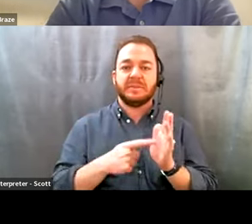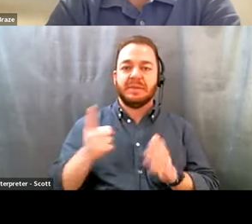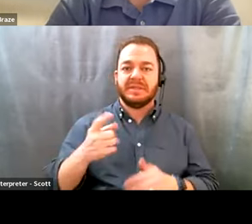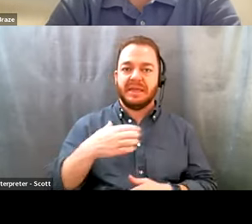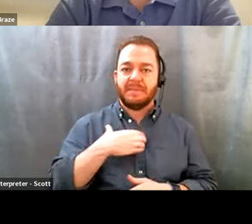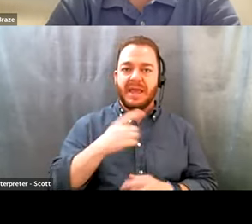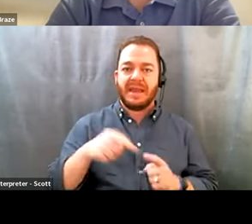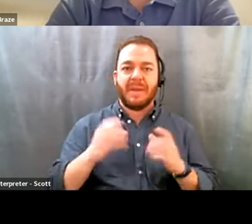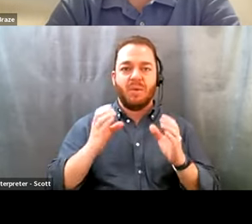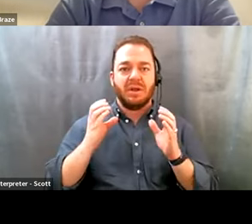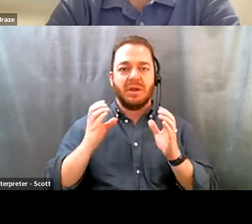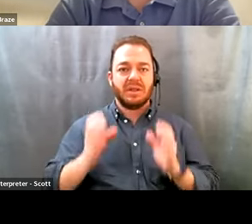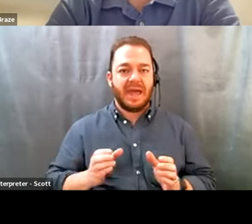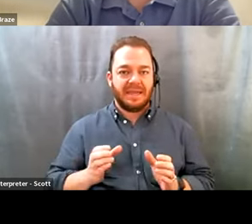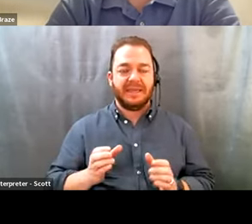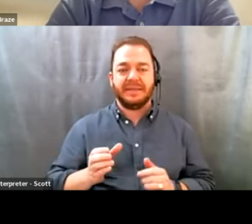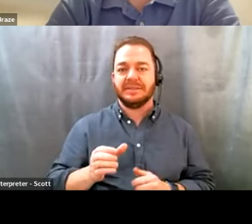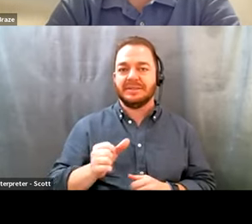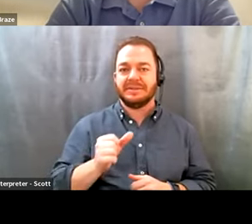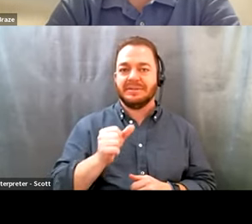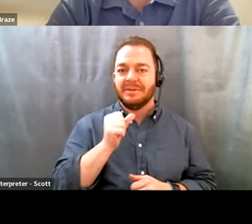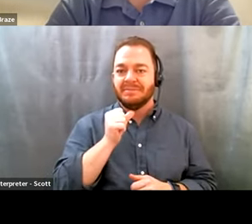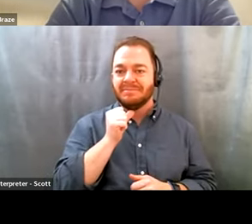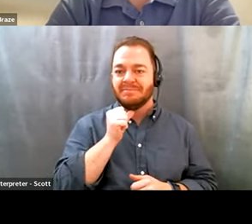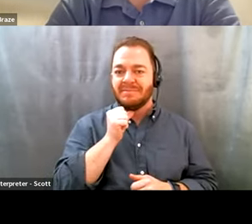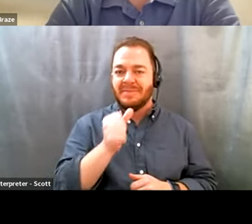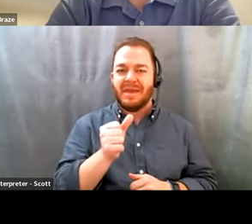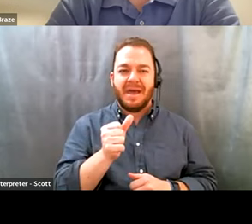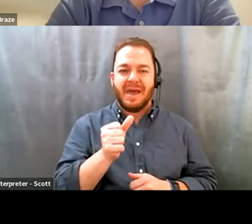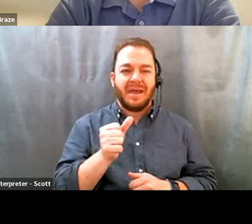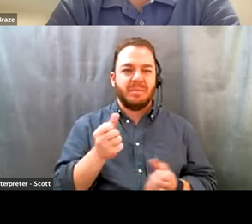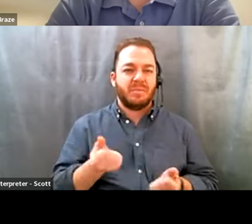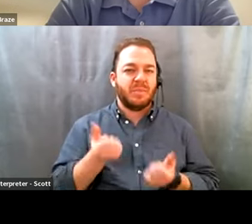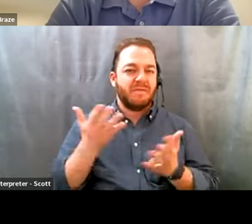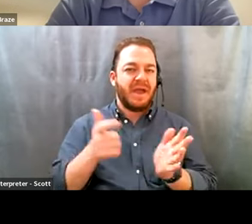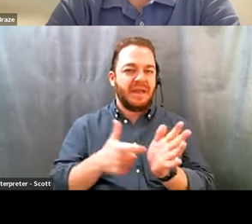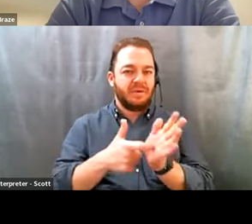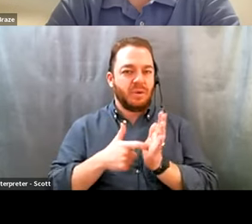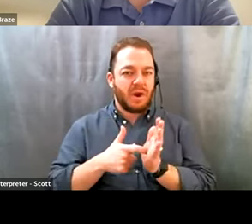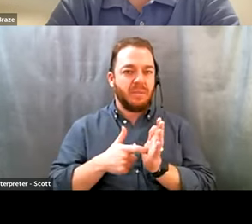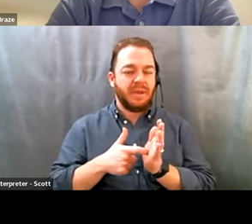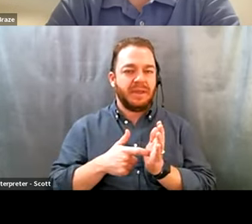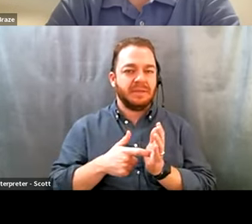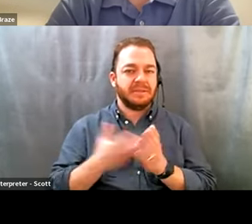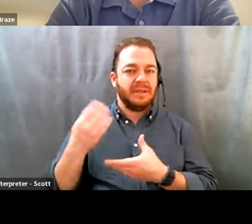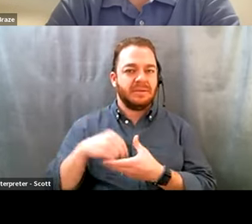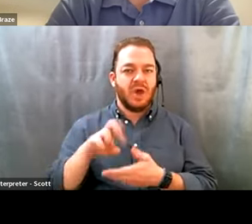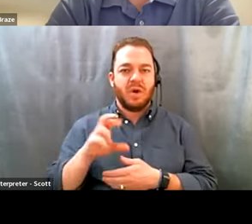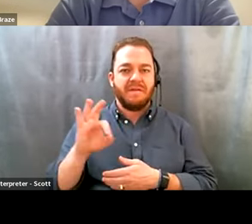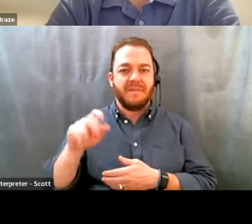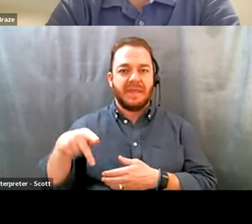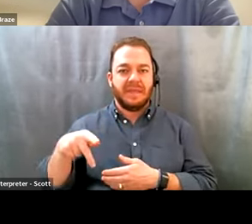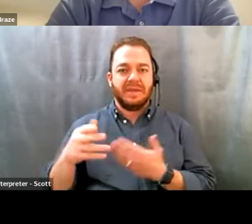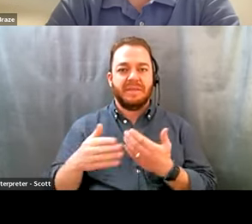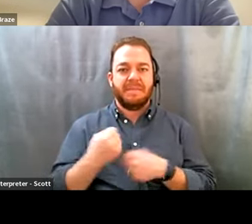their clients not really providing requirements in an RFP that makes it easy for them